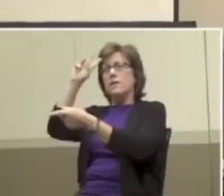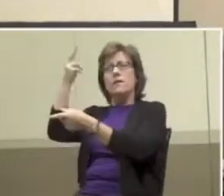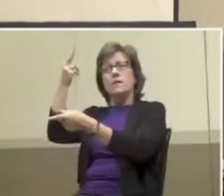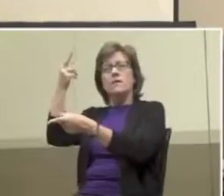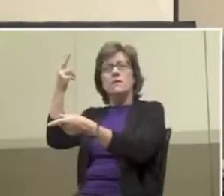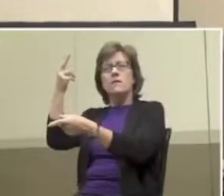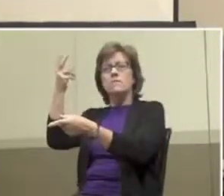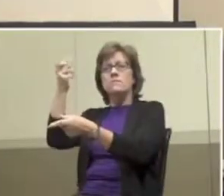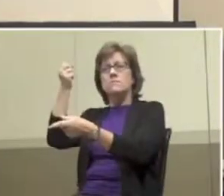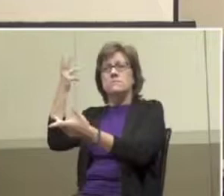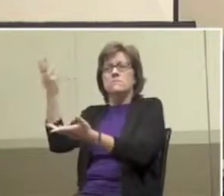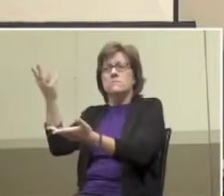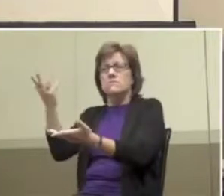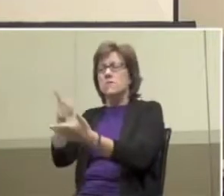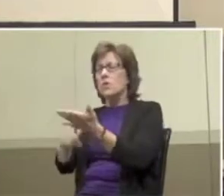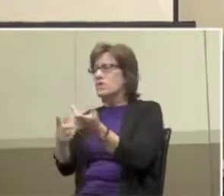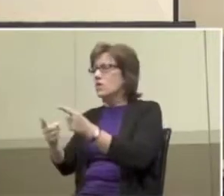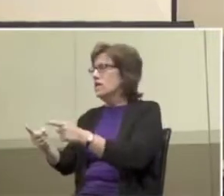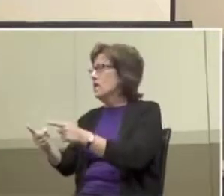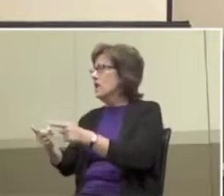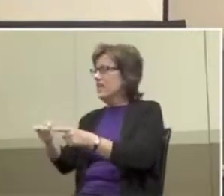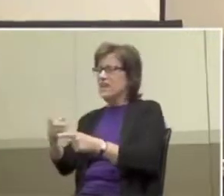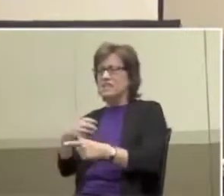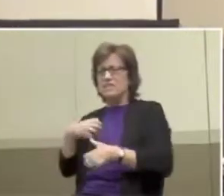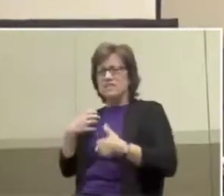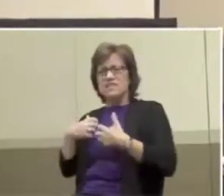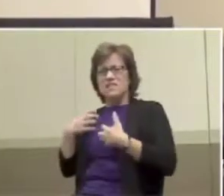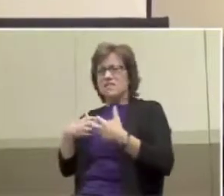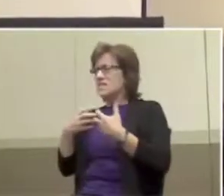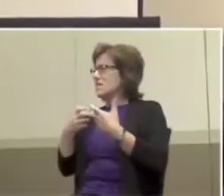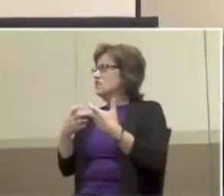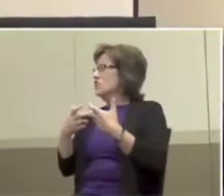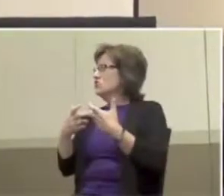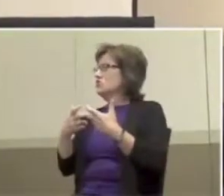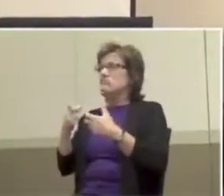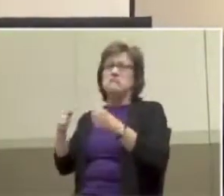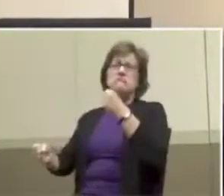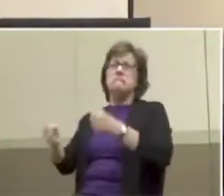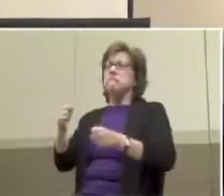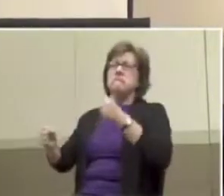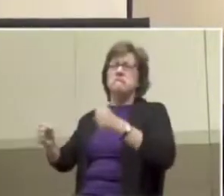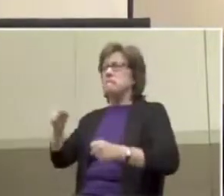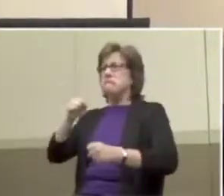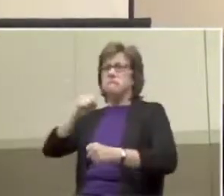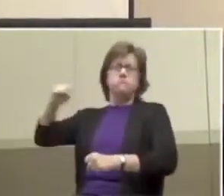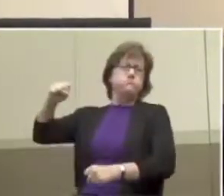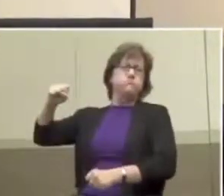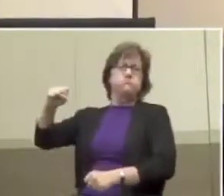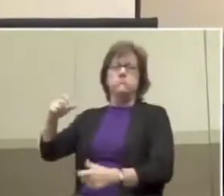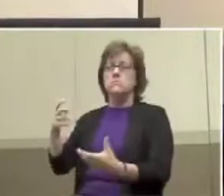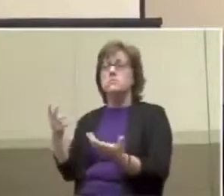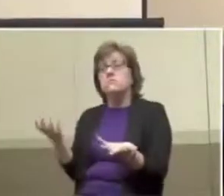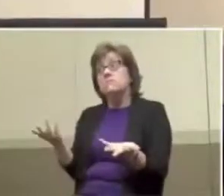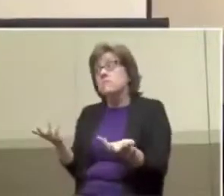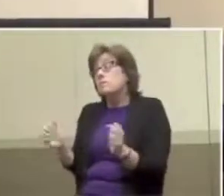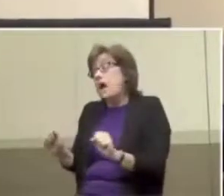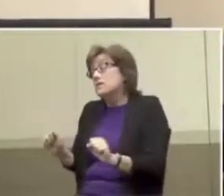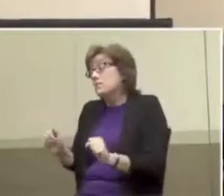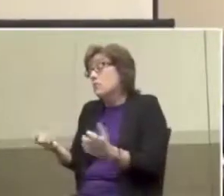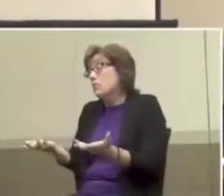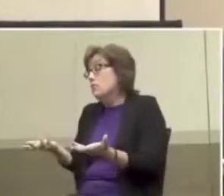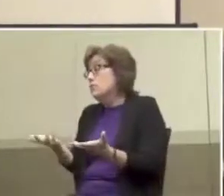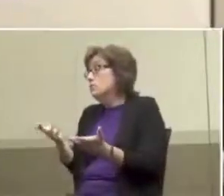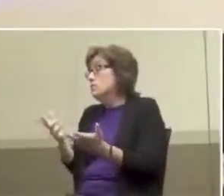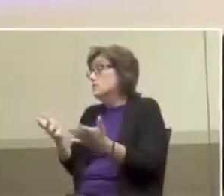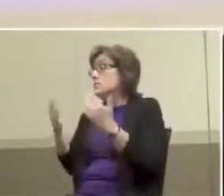and they got irritated and decided to plant their feet and they're not backing down, right? It's possible. So, yes?